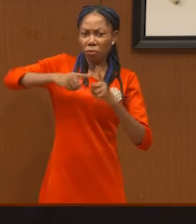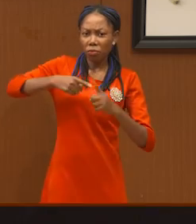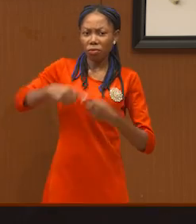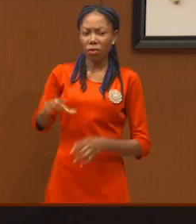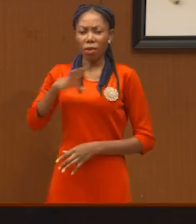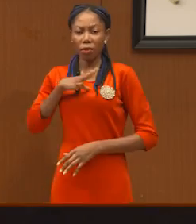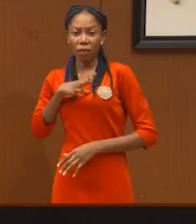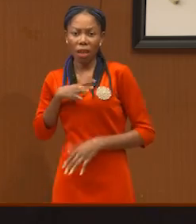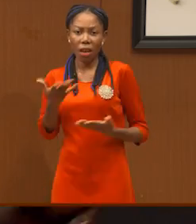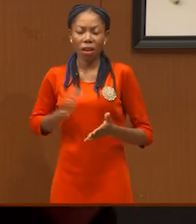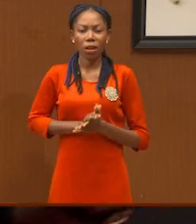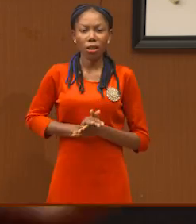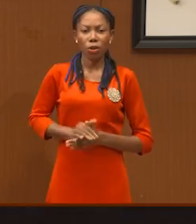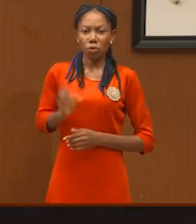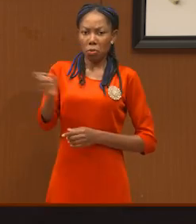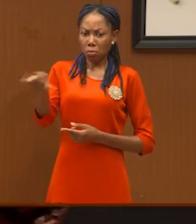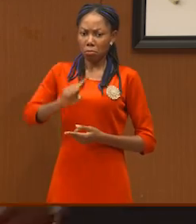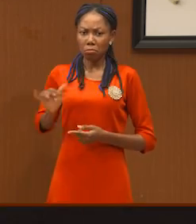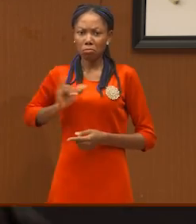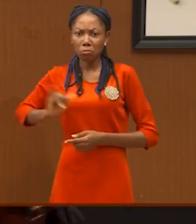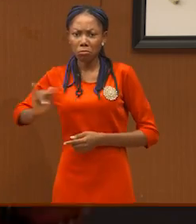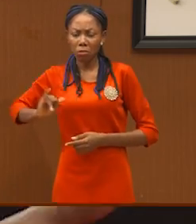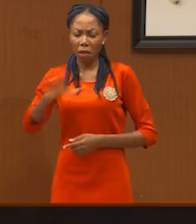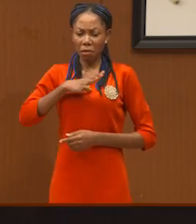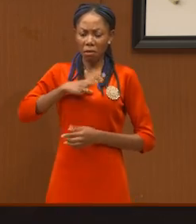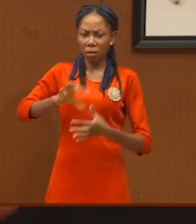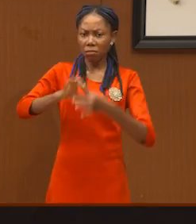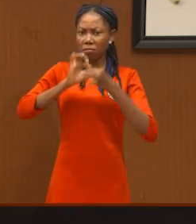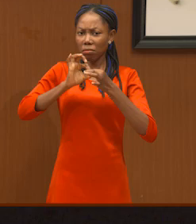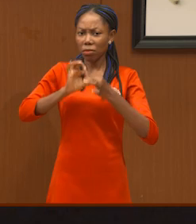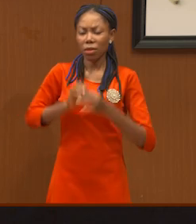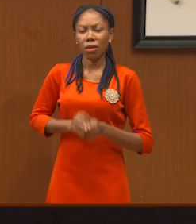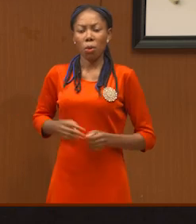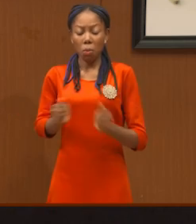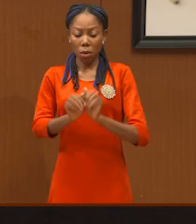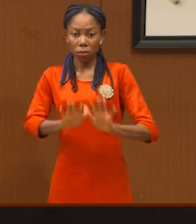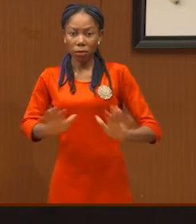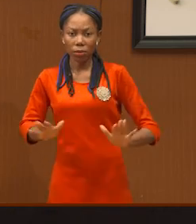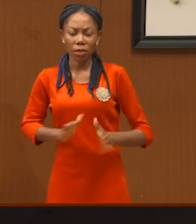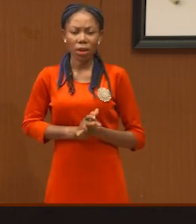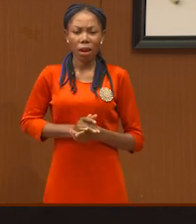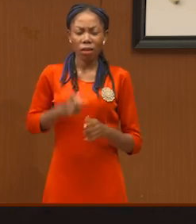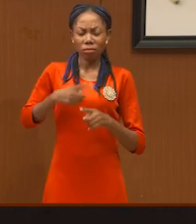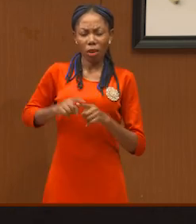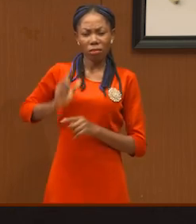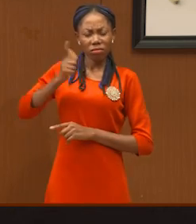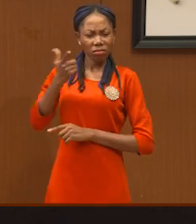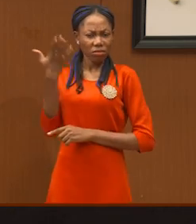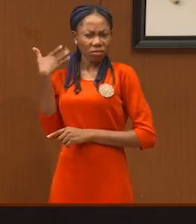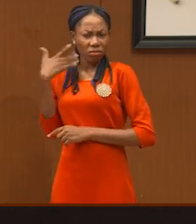truth. We became more friends, the wife, my wife, we were all friends, even the children. You know, suddenly late last